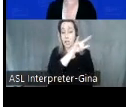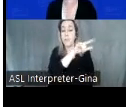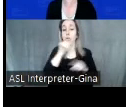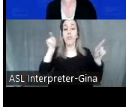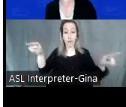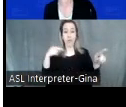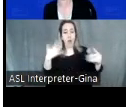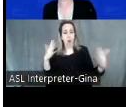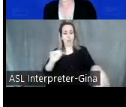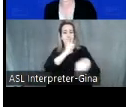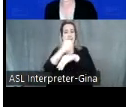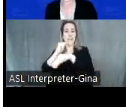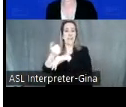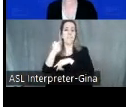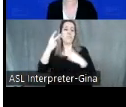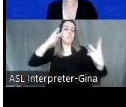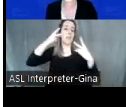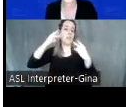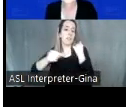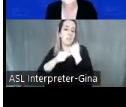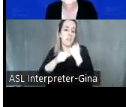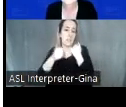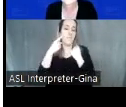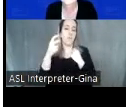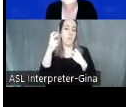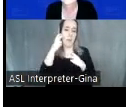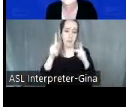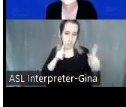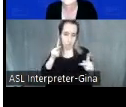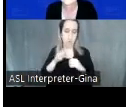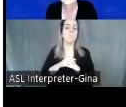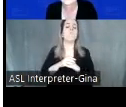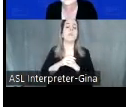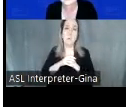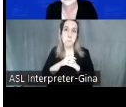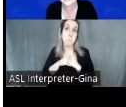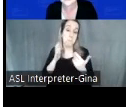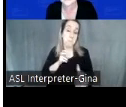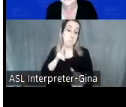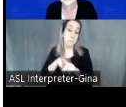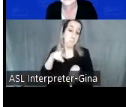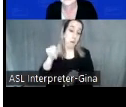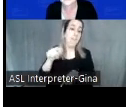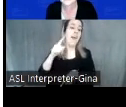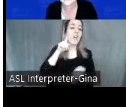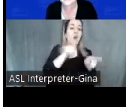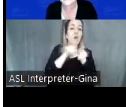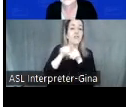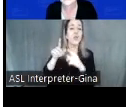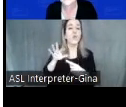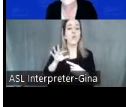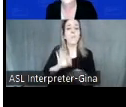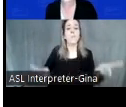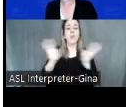to a blind individual. And also, I think it's very important for Access-a-Ride, which is a paratransit service in New